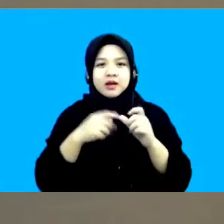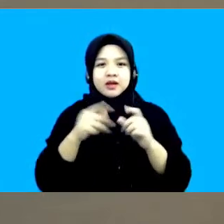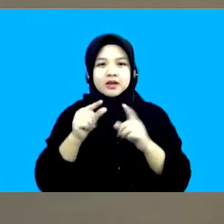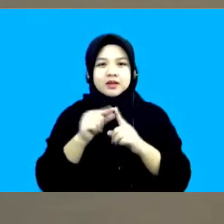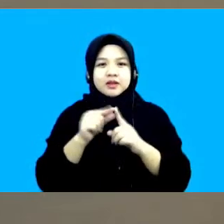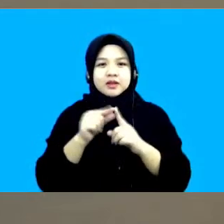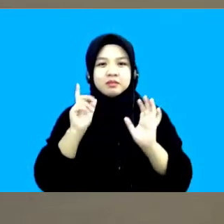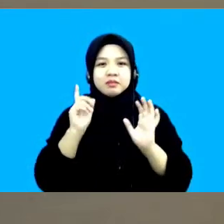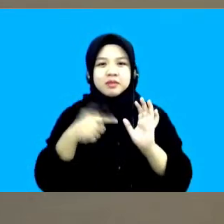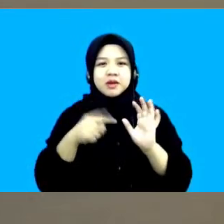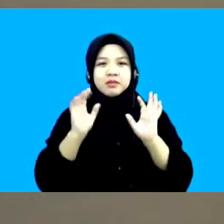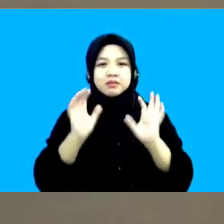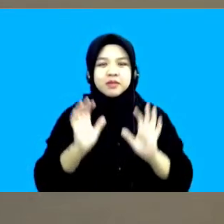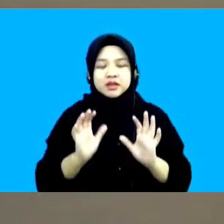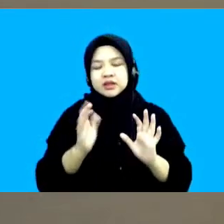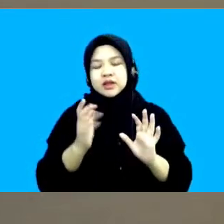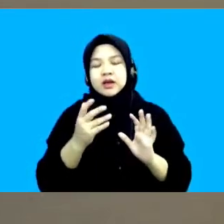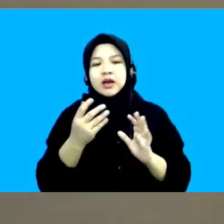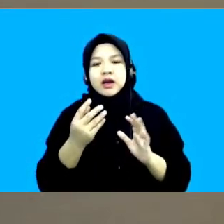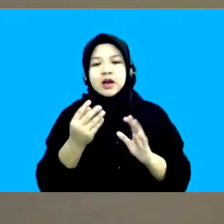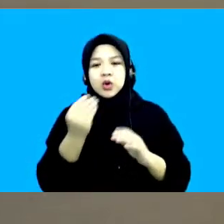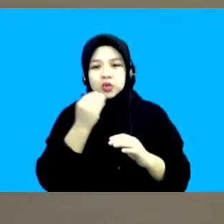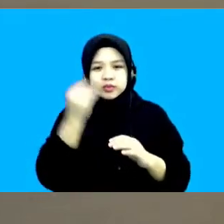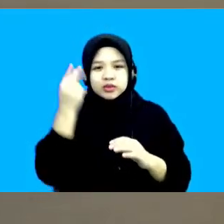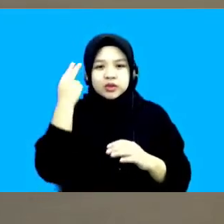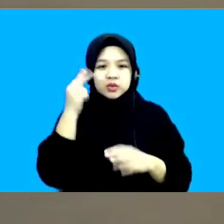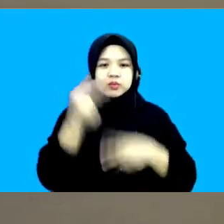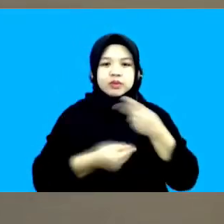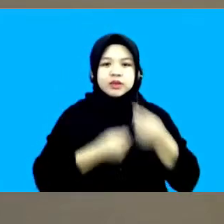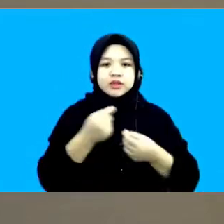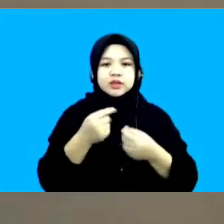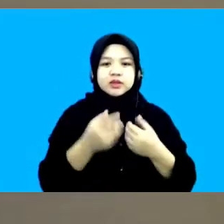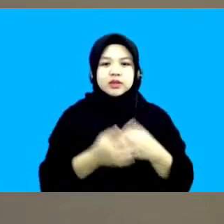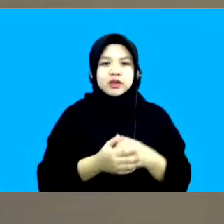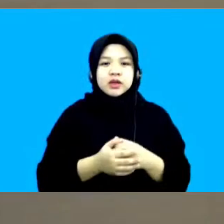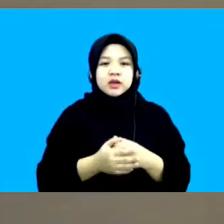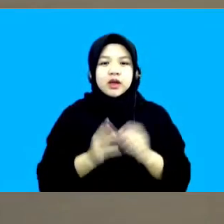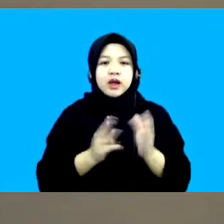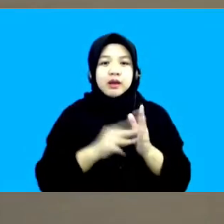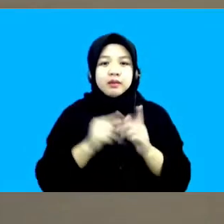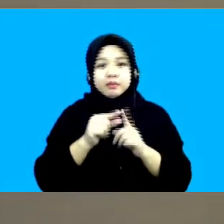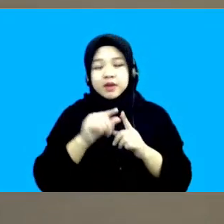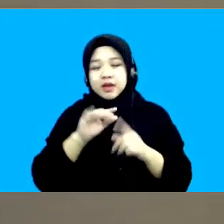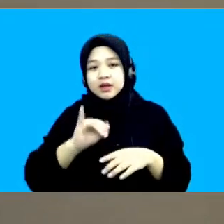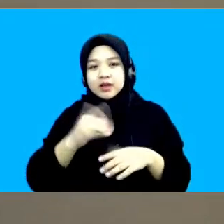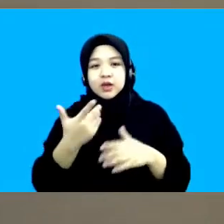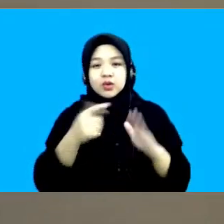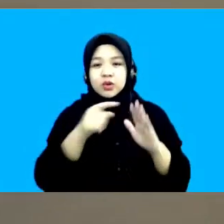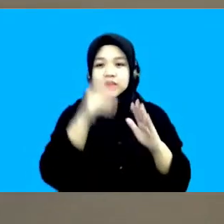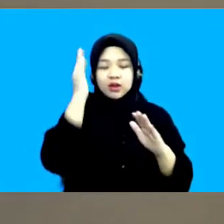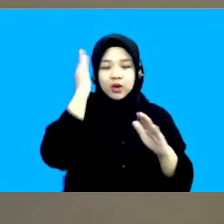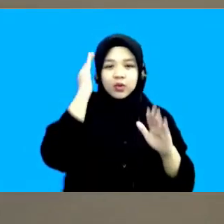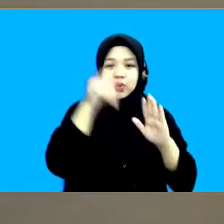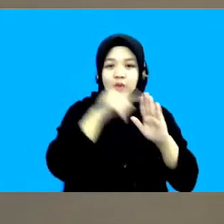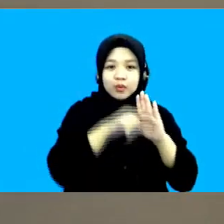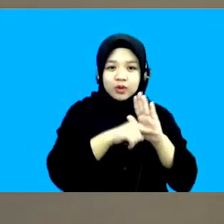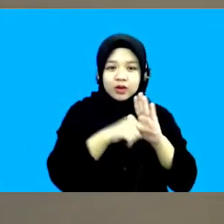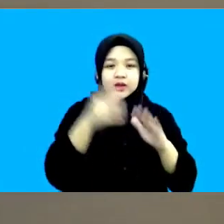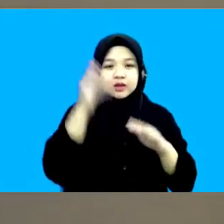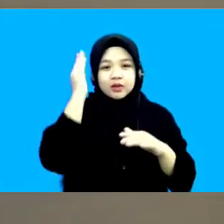and didn't touch so far about MPI to the public, at least. But